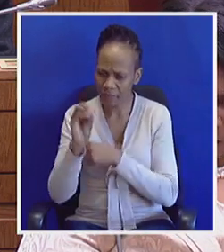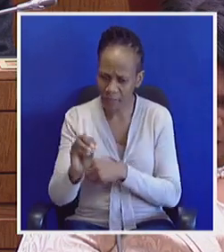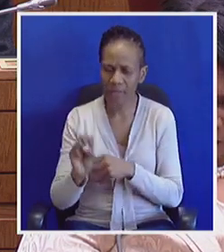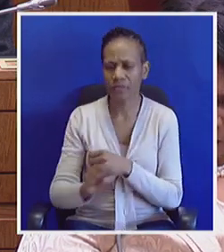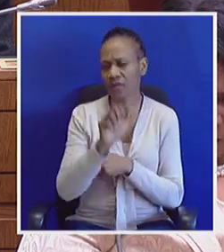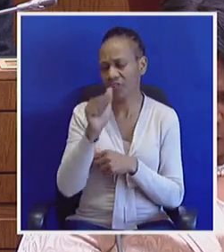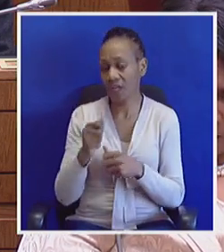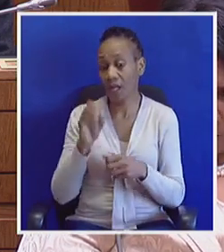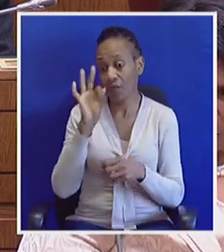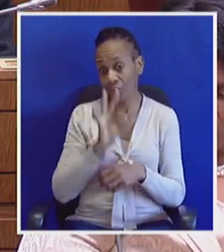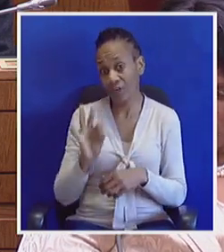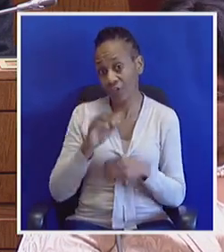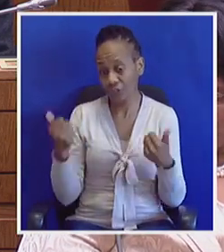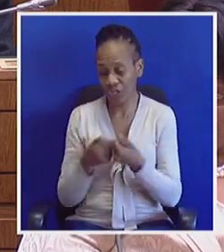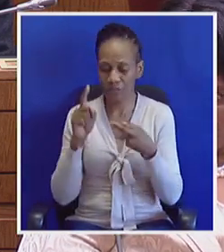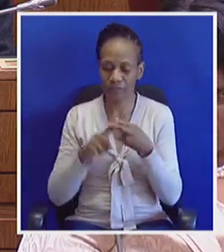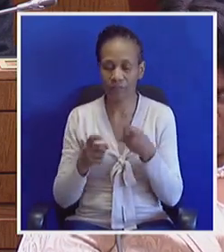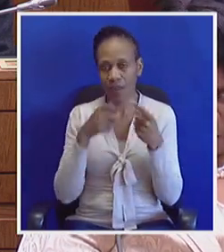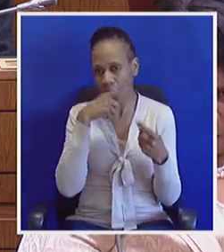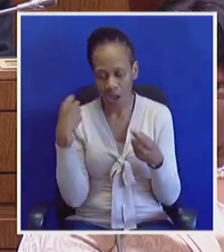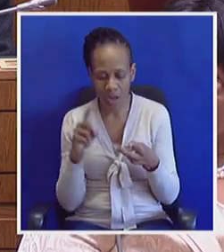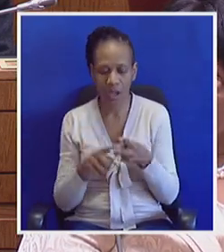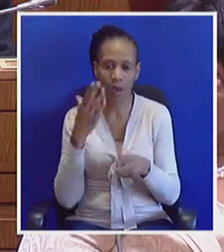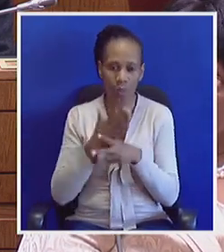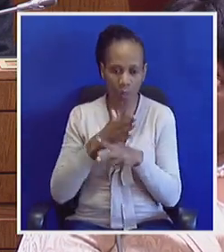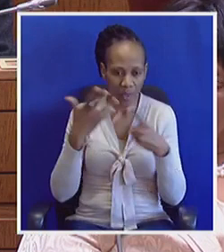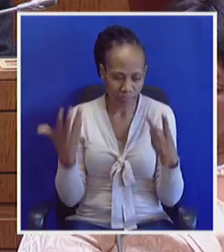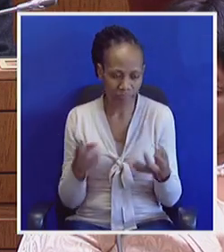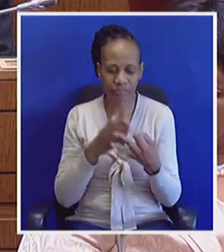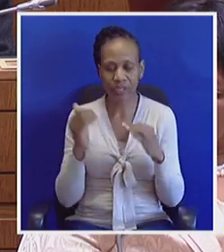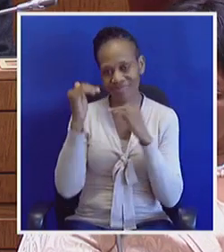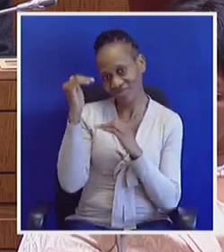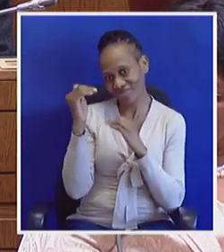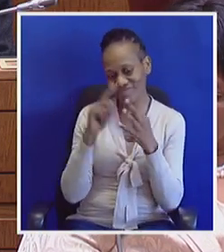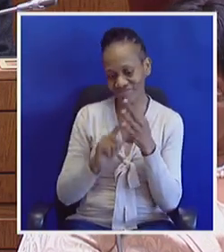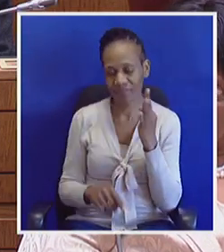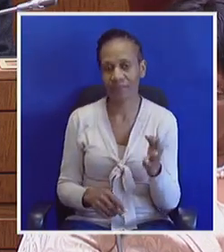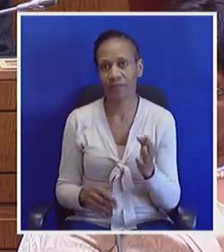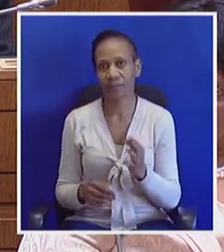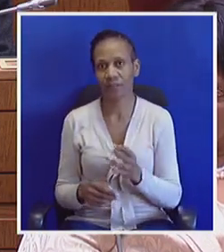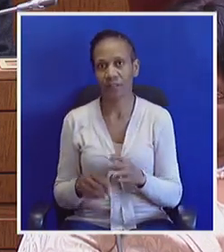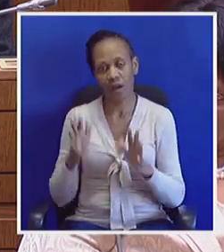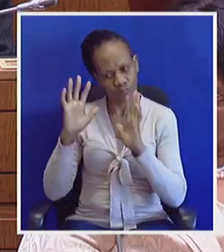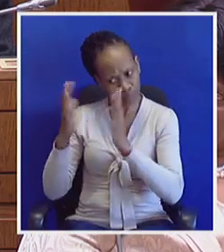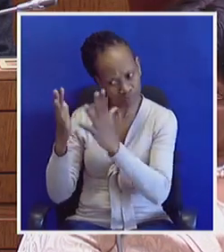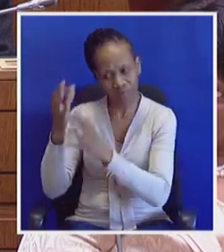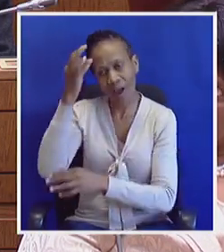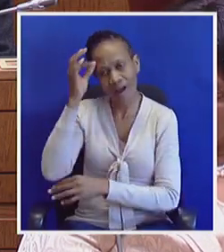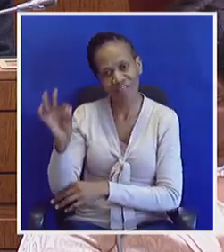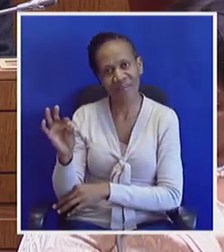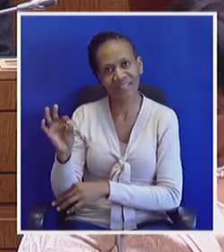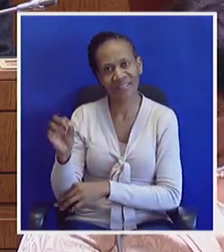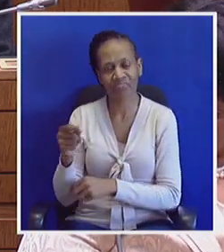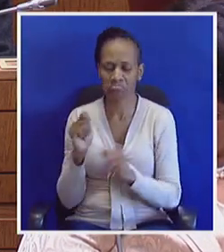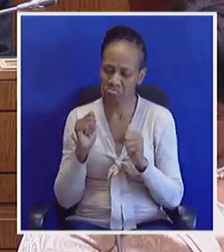The triple challenges of poverty, unemployment, and inequality. And congratulate our government for